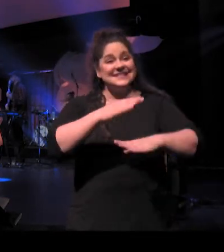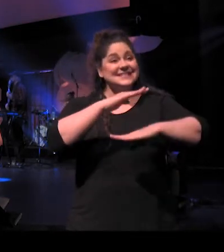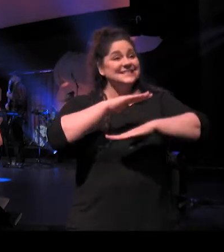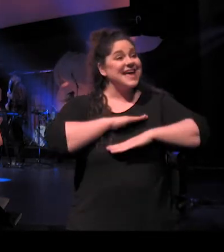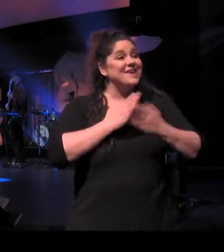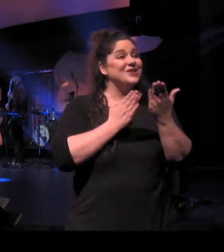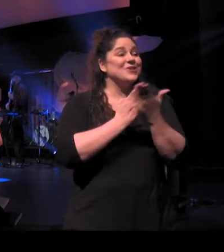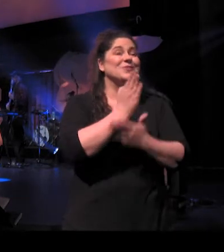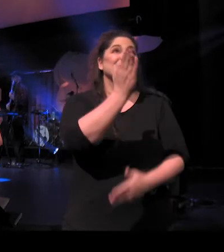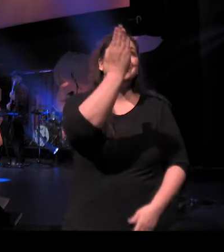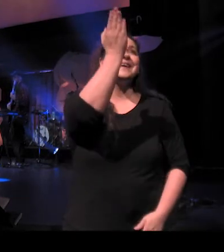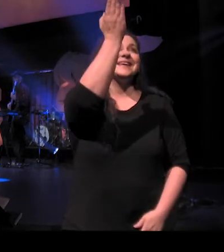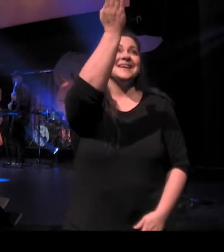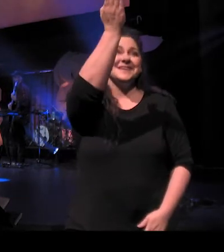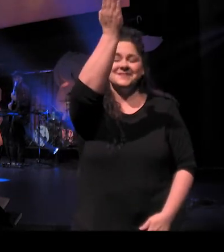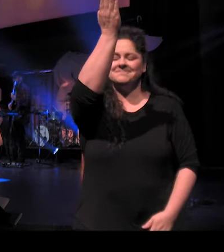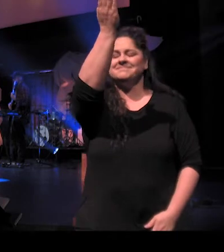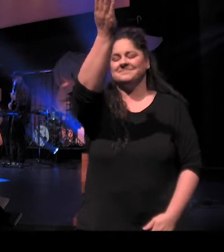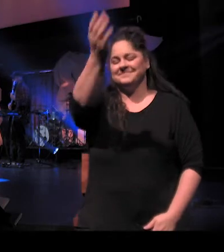for.